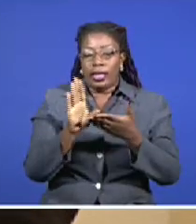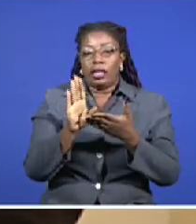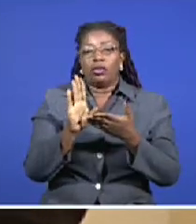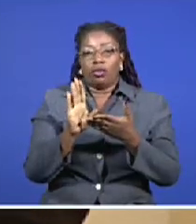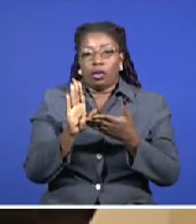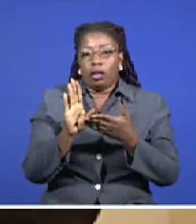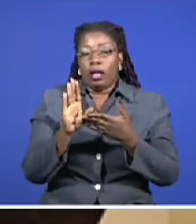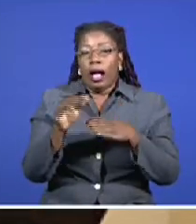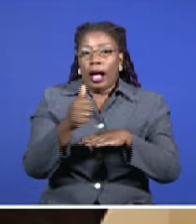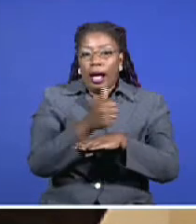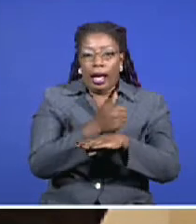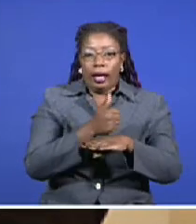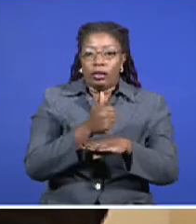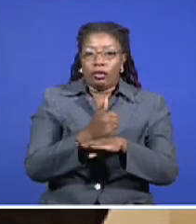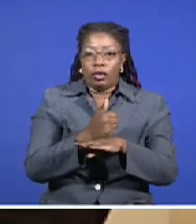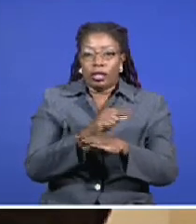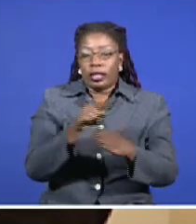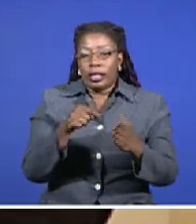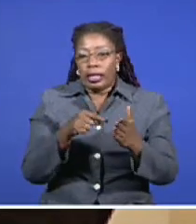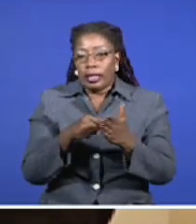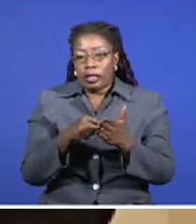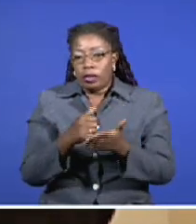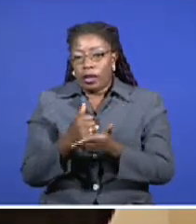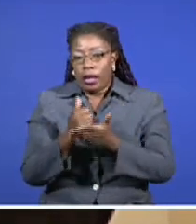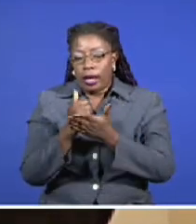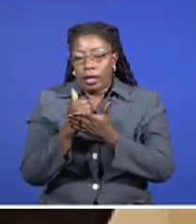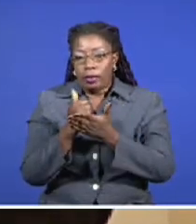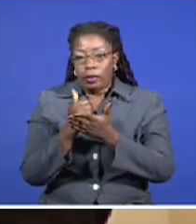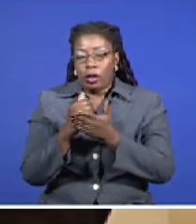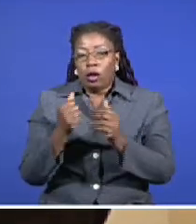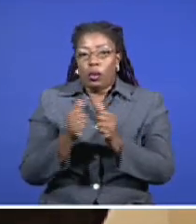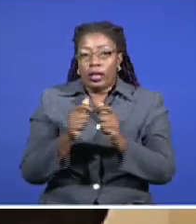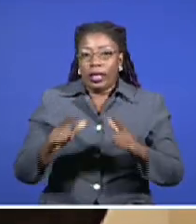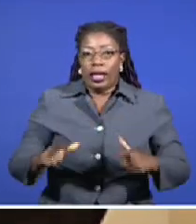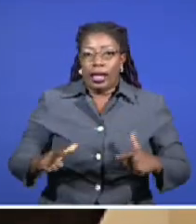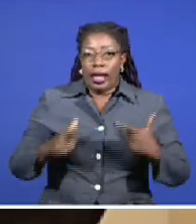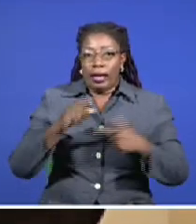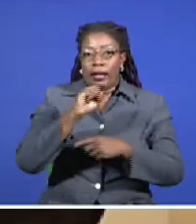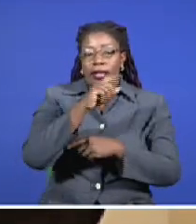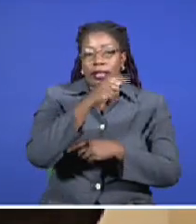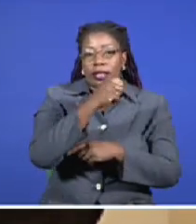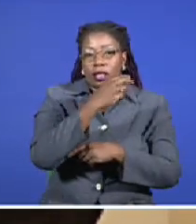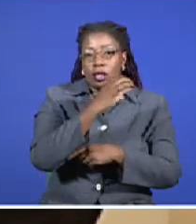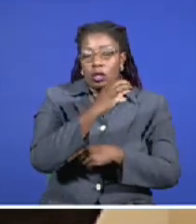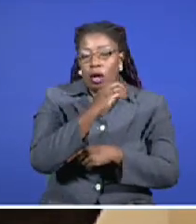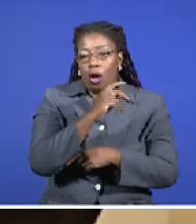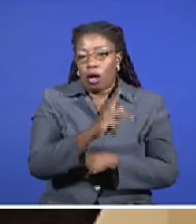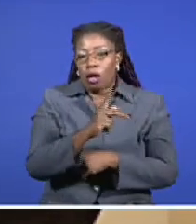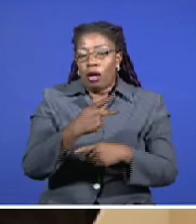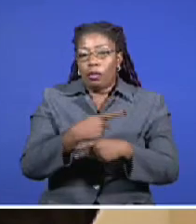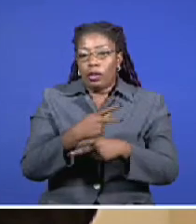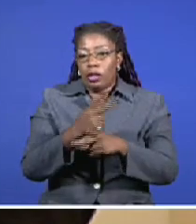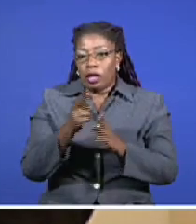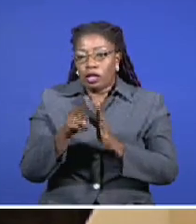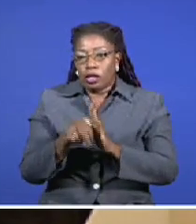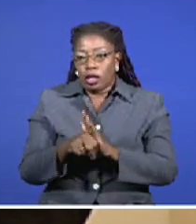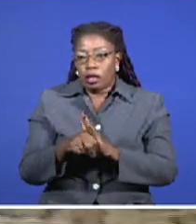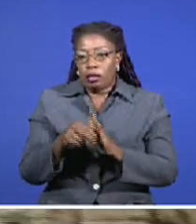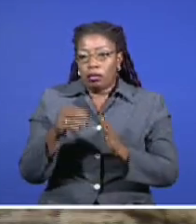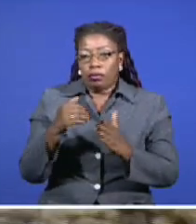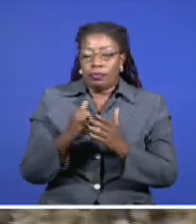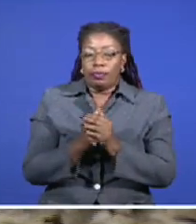This initiative is intended to spur crop and livestock production and will be executed under the provisions of the Electricity Act